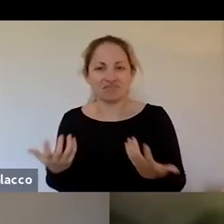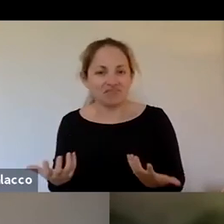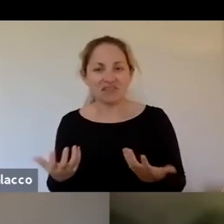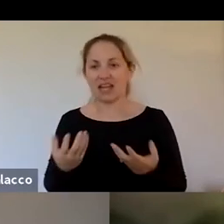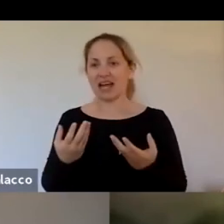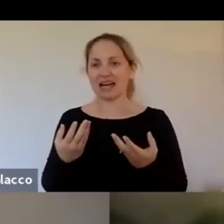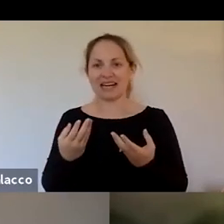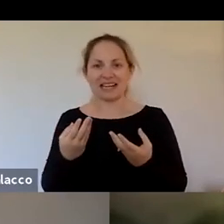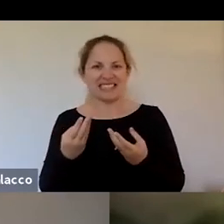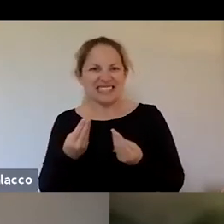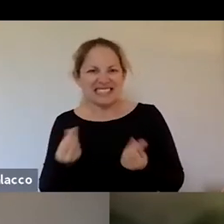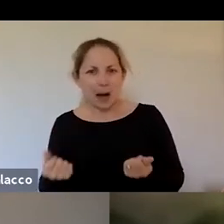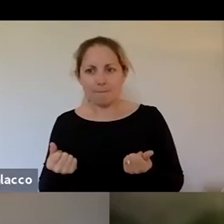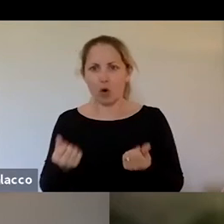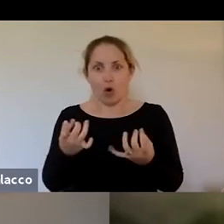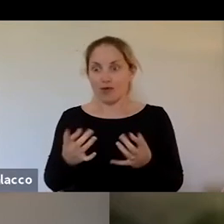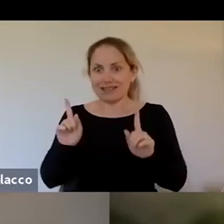like Medici TV,